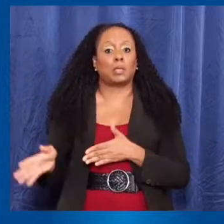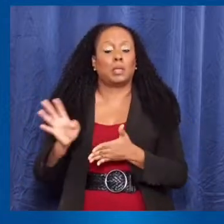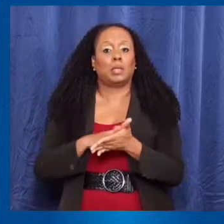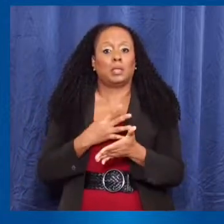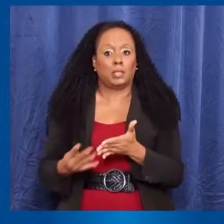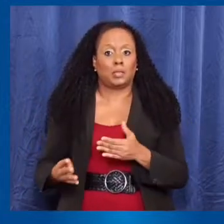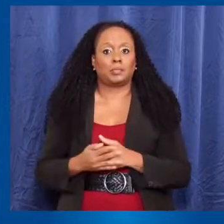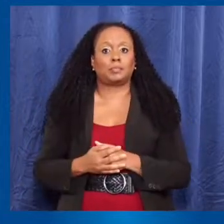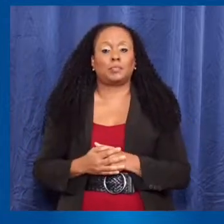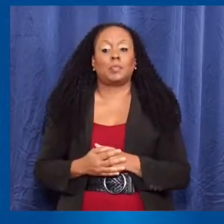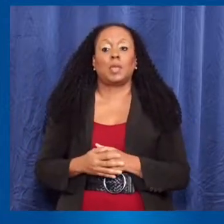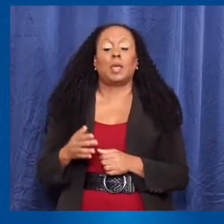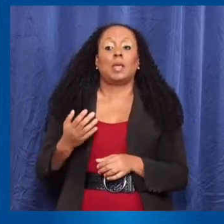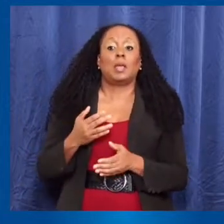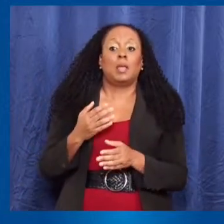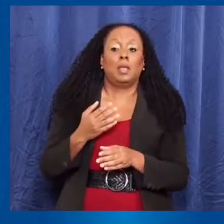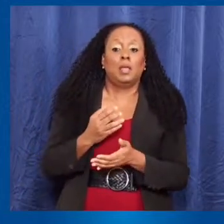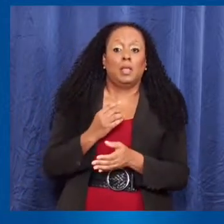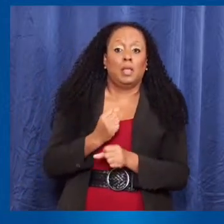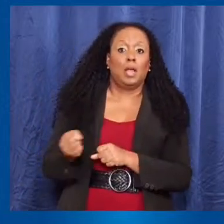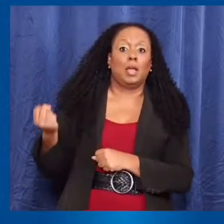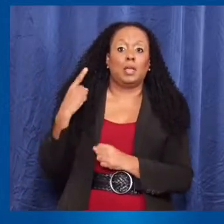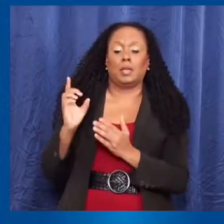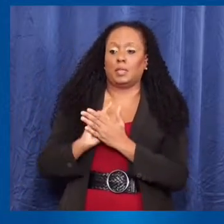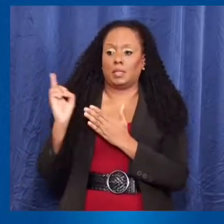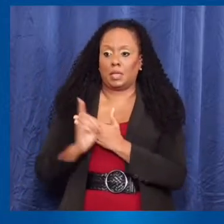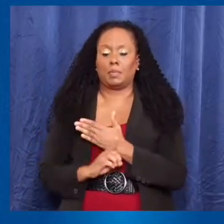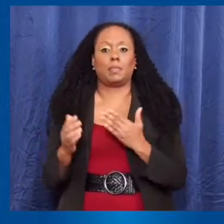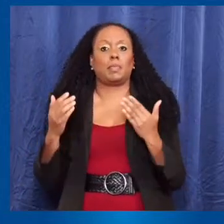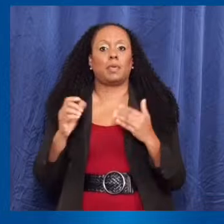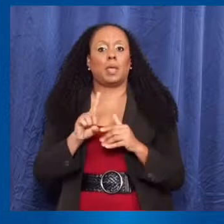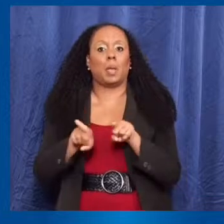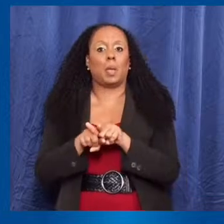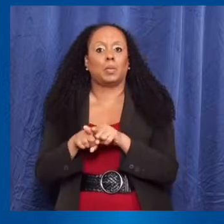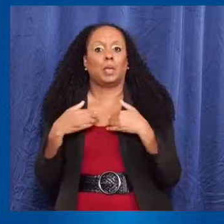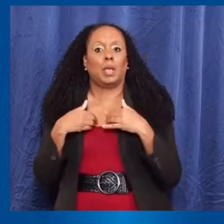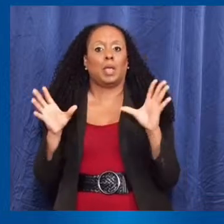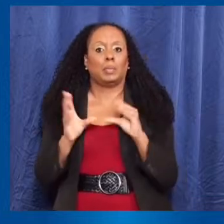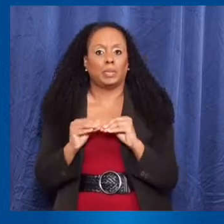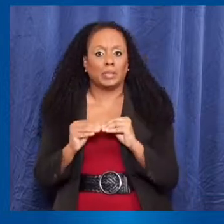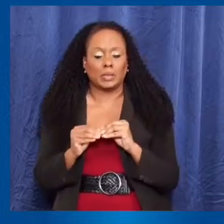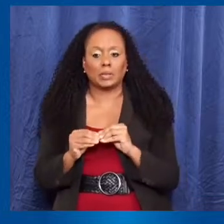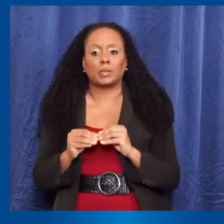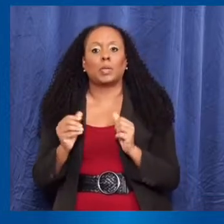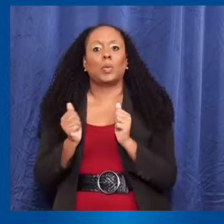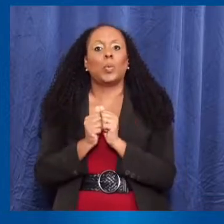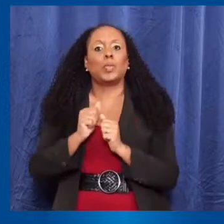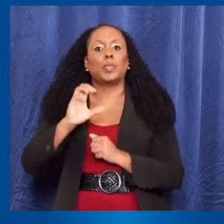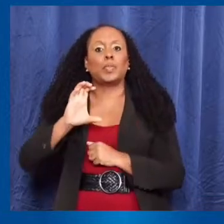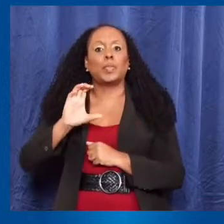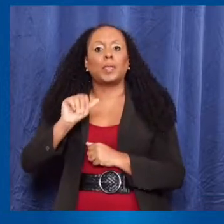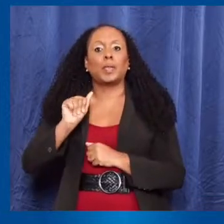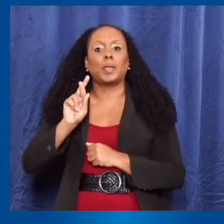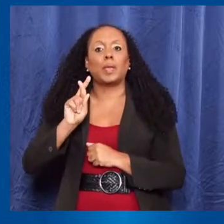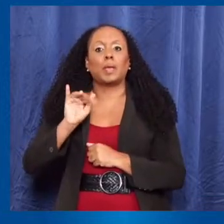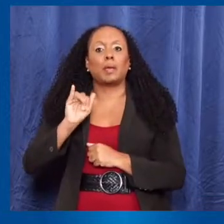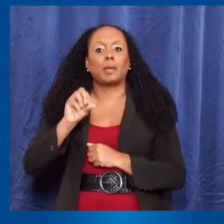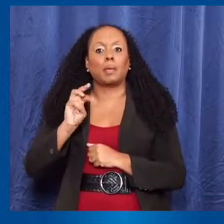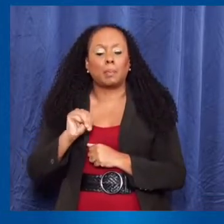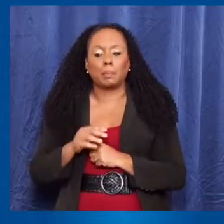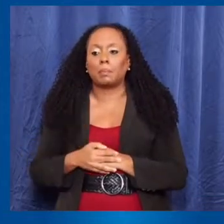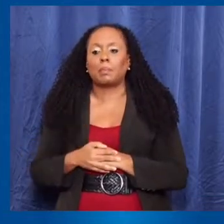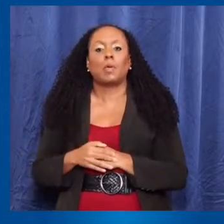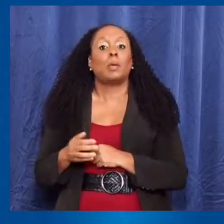in December speaks to the Bridgingtown Declaration, Bridgingtown agenda. The Commonwealth Finance Ministers meeting speaks to